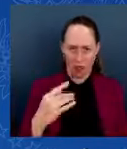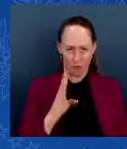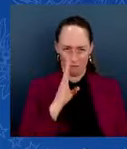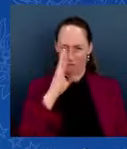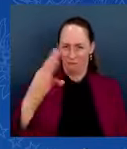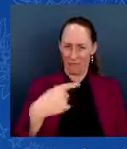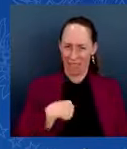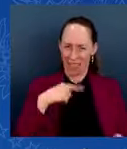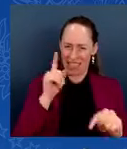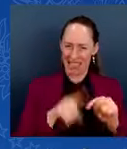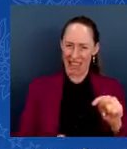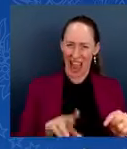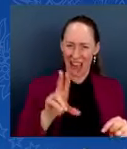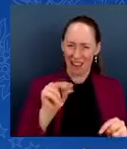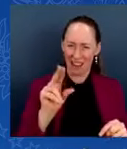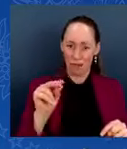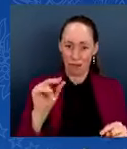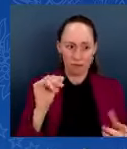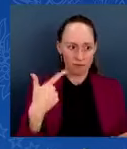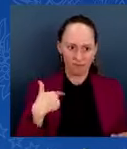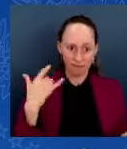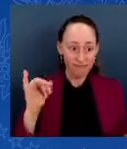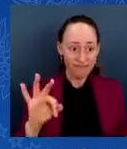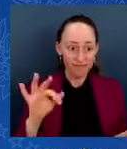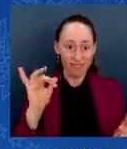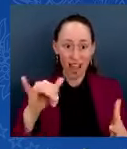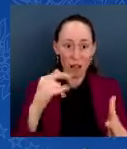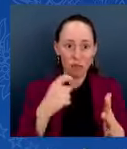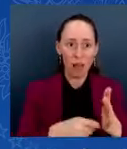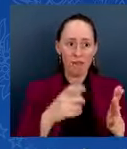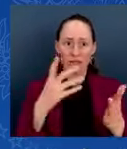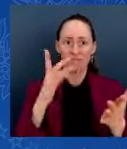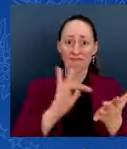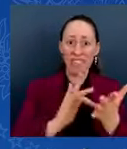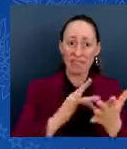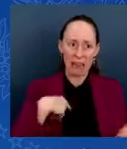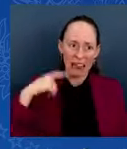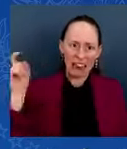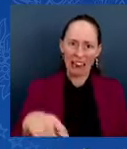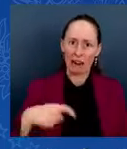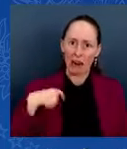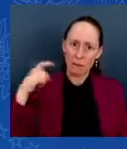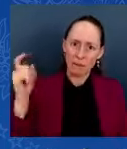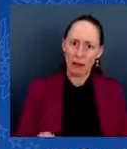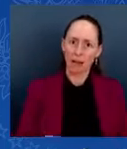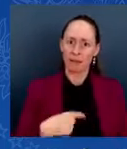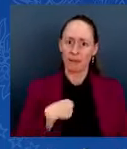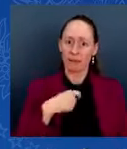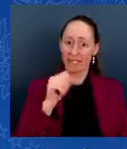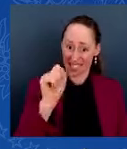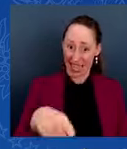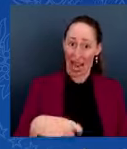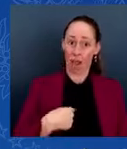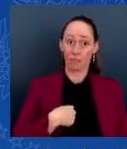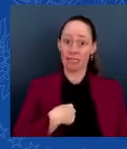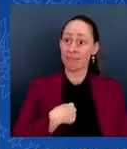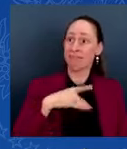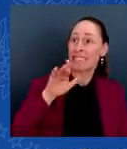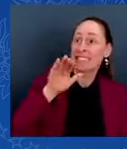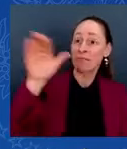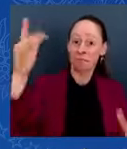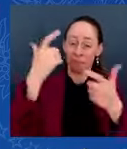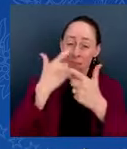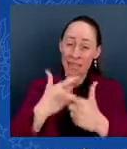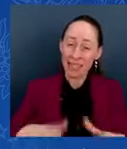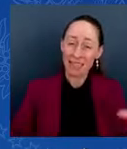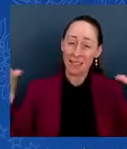a serious illness, that they would by themselves be able to negotiate against a big drug company to lower their prices